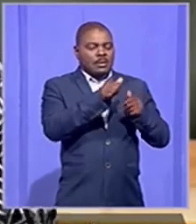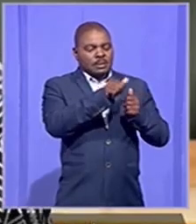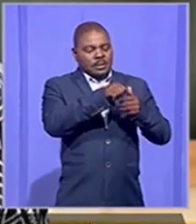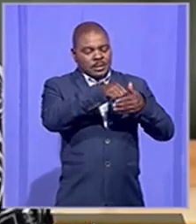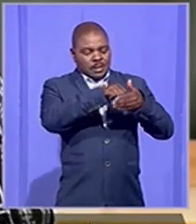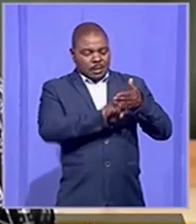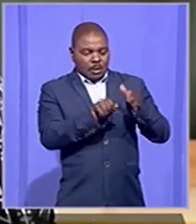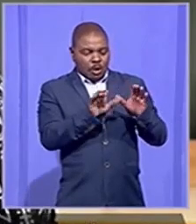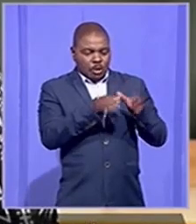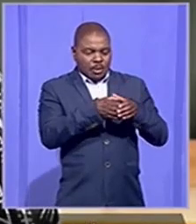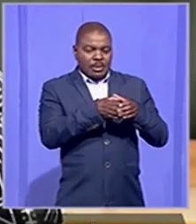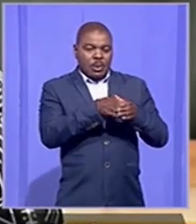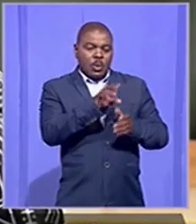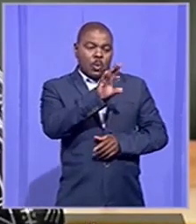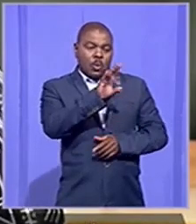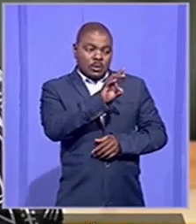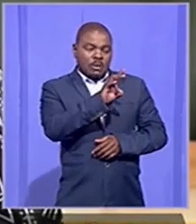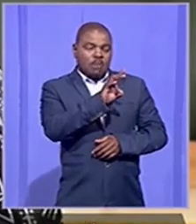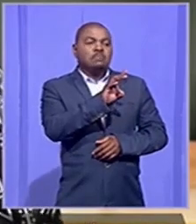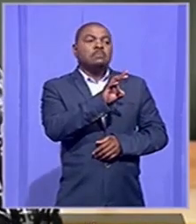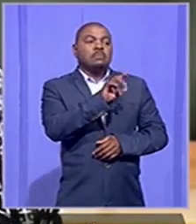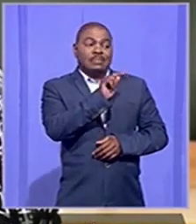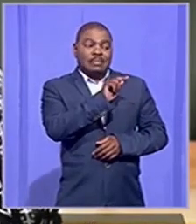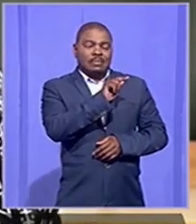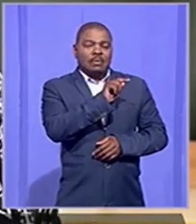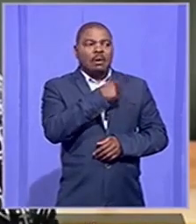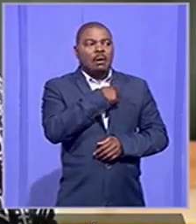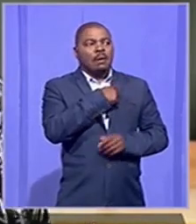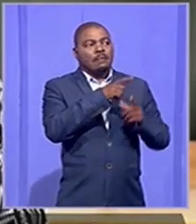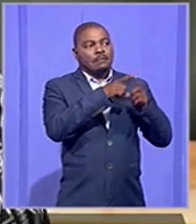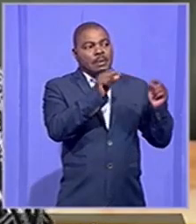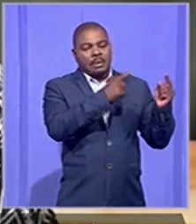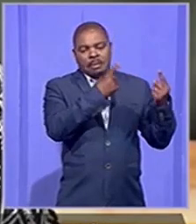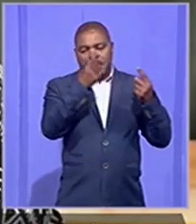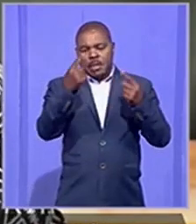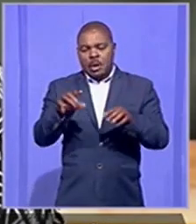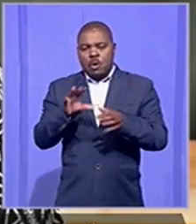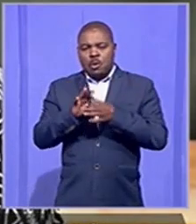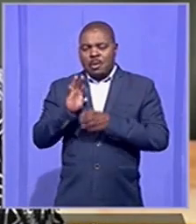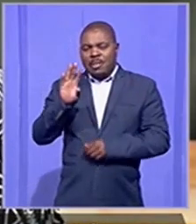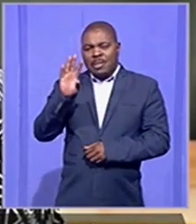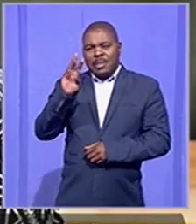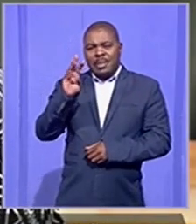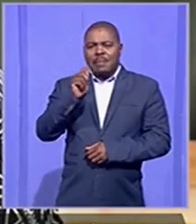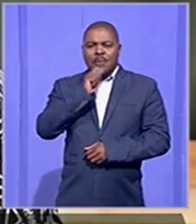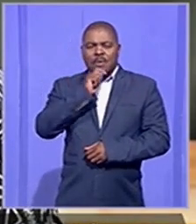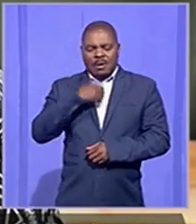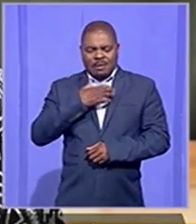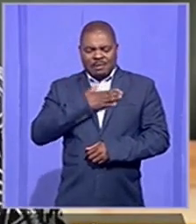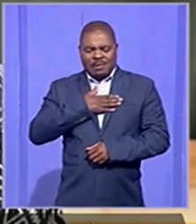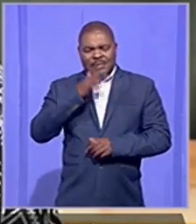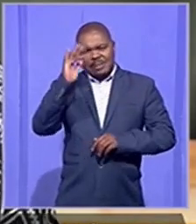and when I got home on Thursday morning, I was sick.